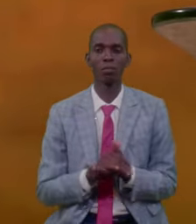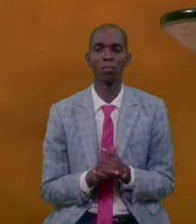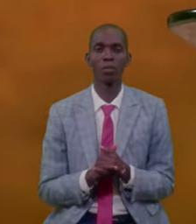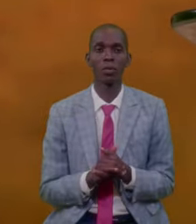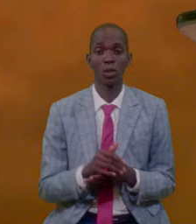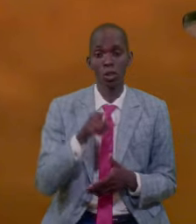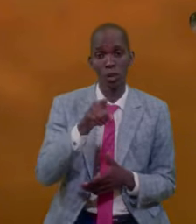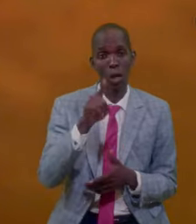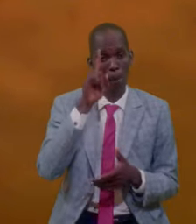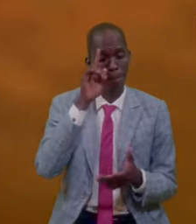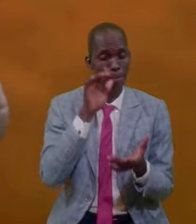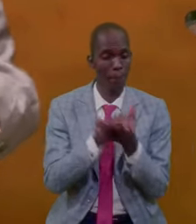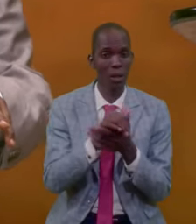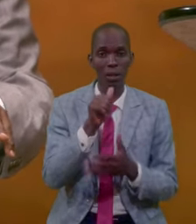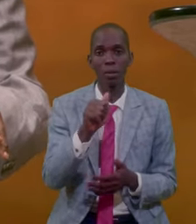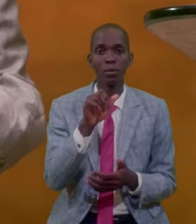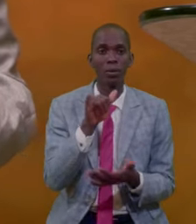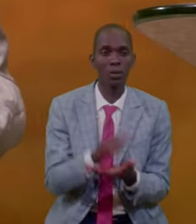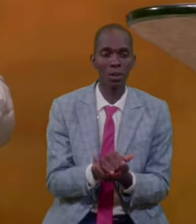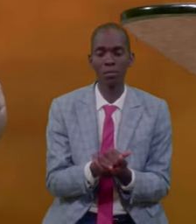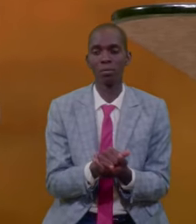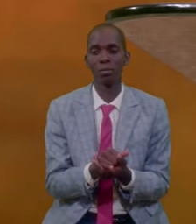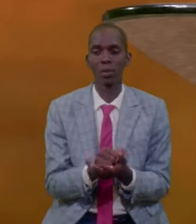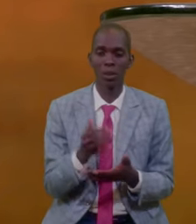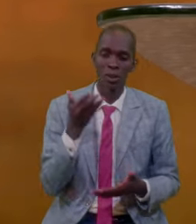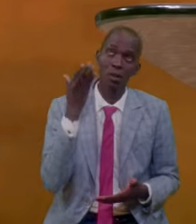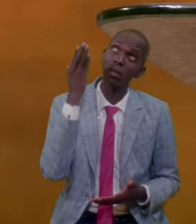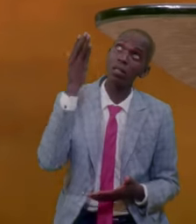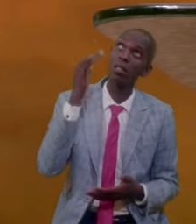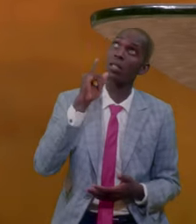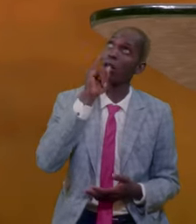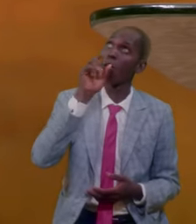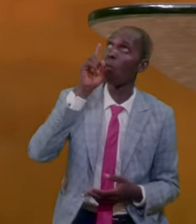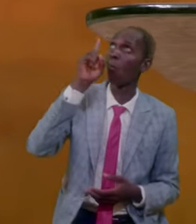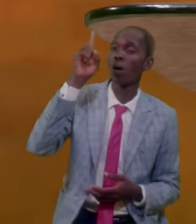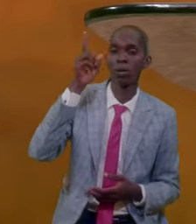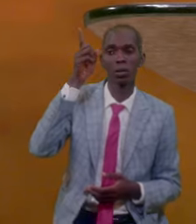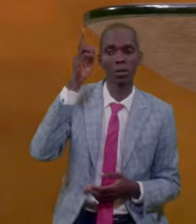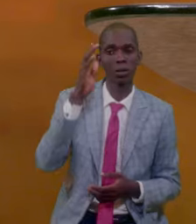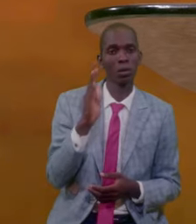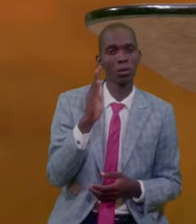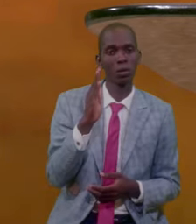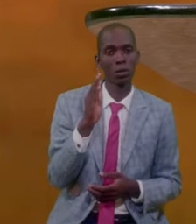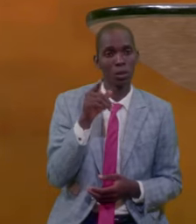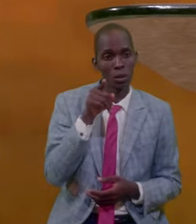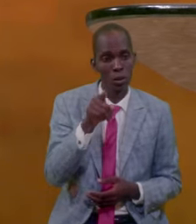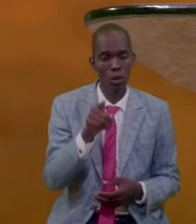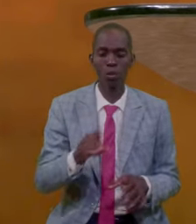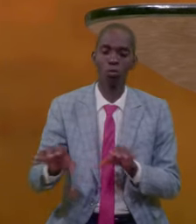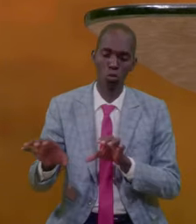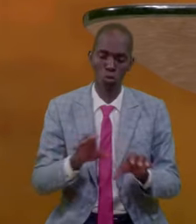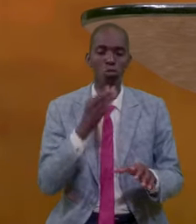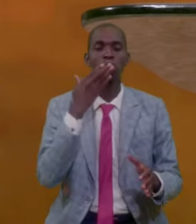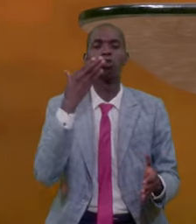In verse 19, thou believest that there is one God, thou doest